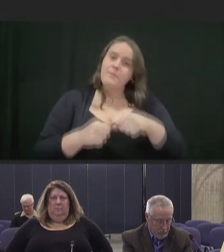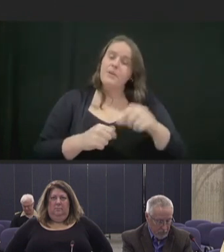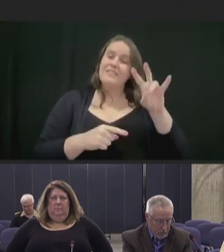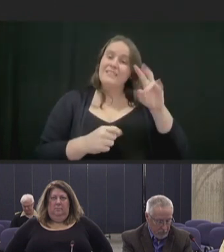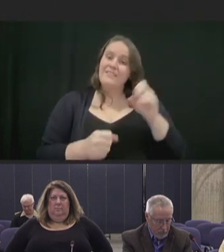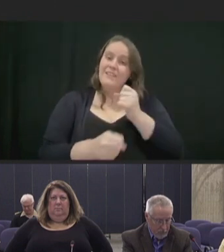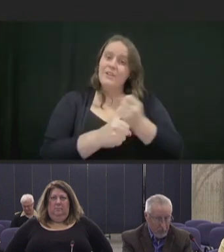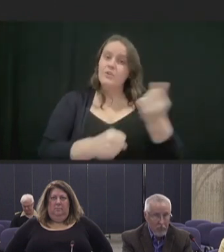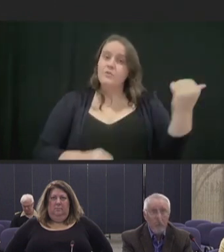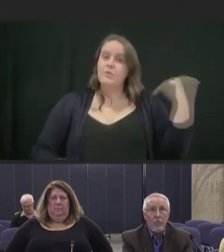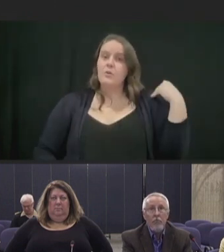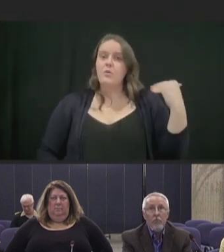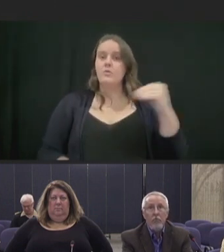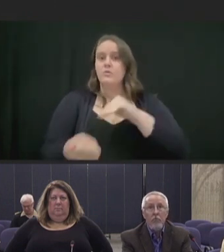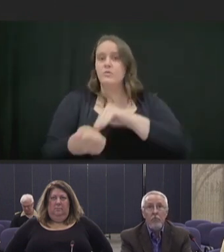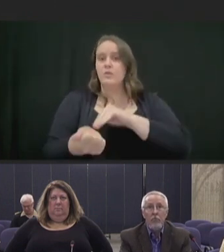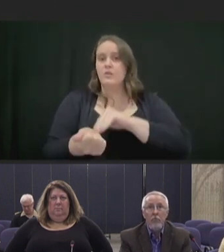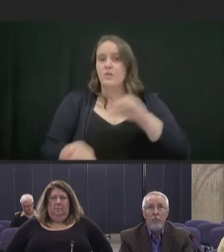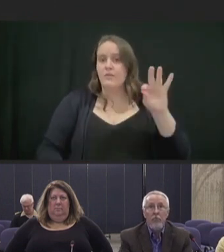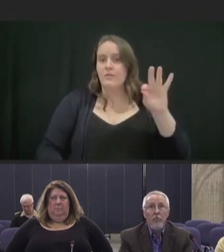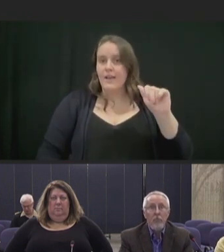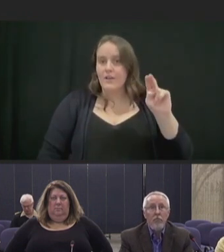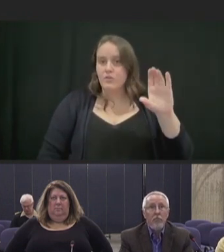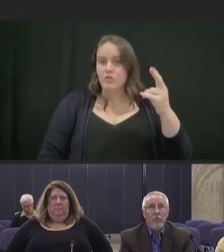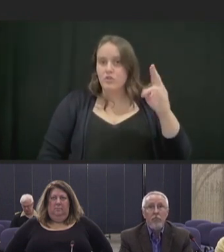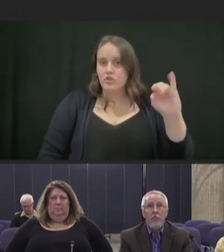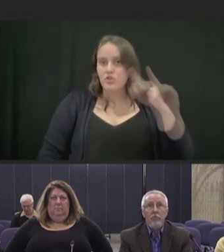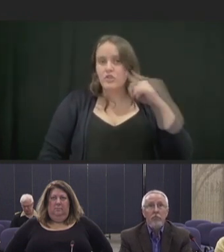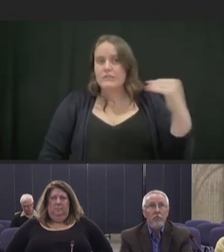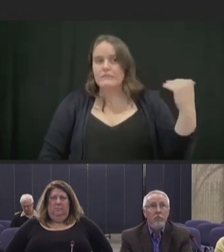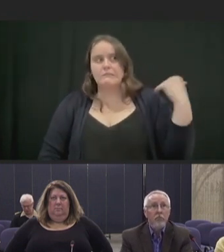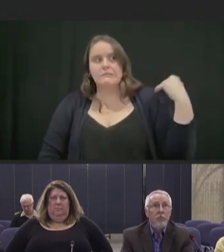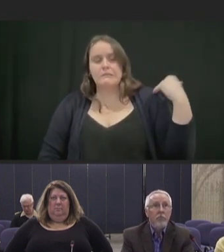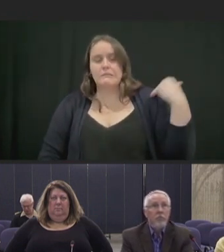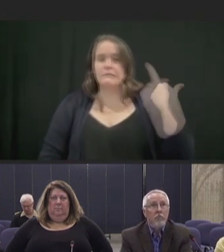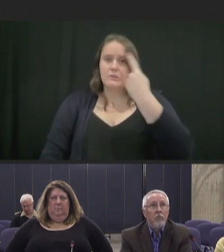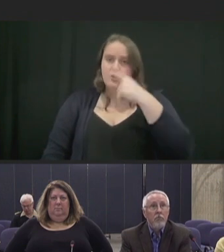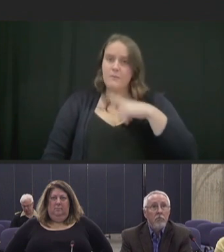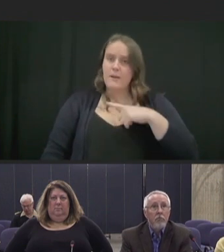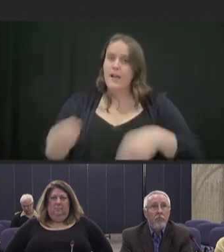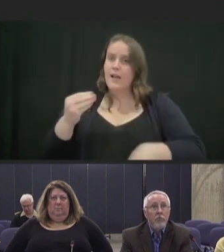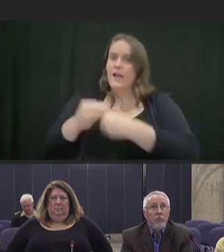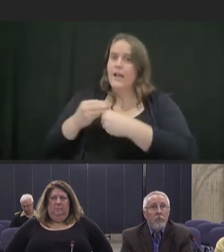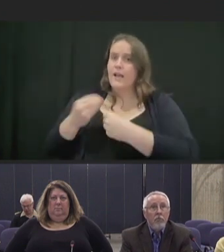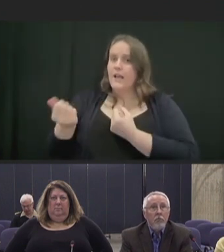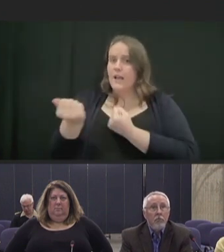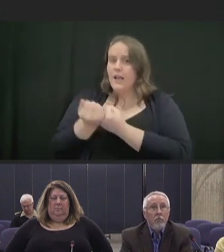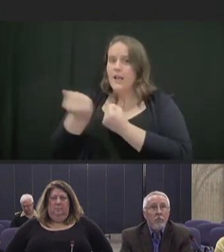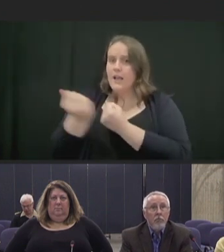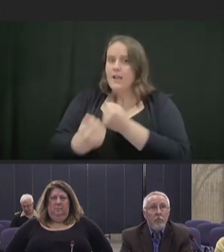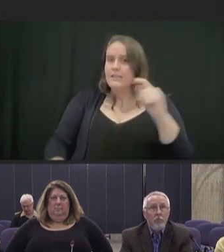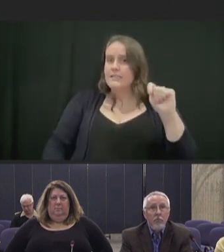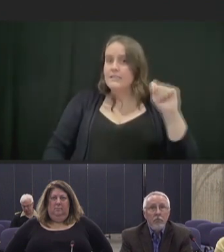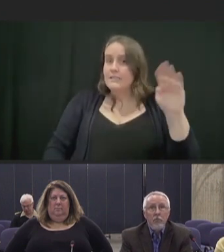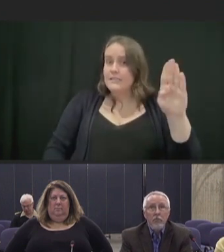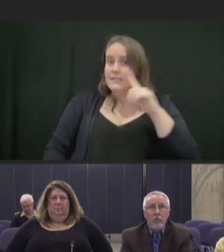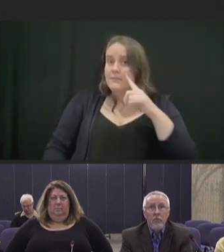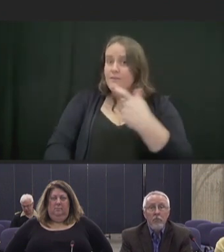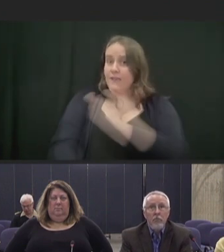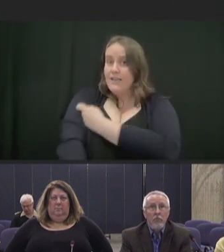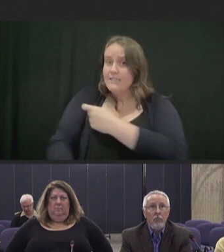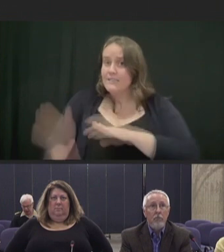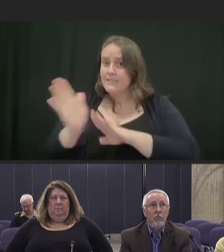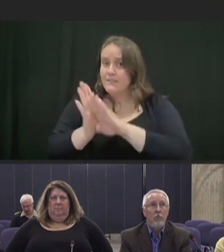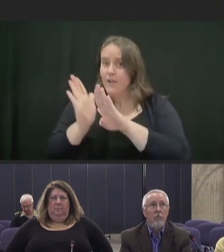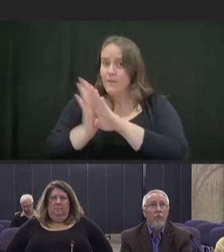also take on and assisting with the development of TB vaccines. So we are the world's largest publicly funded clinical